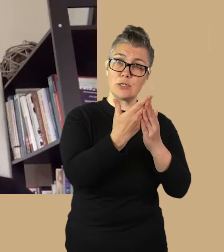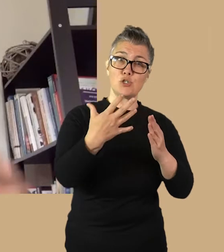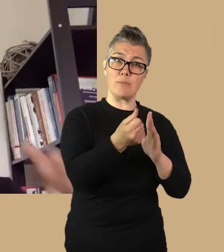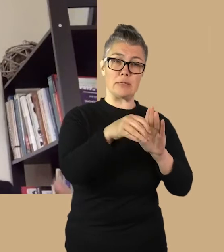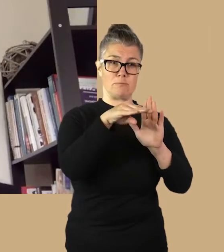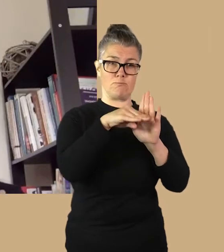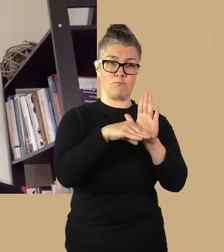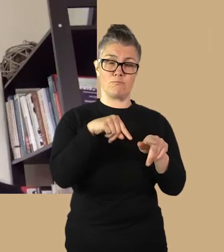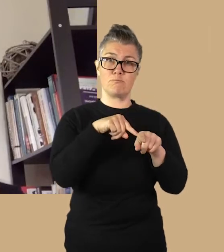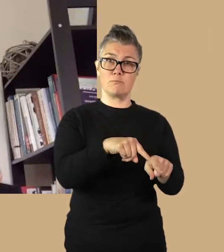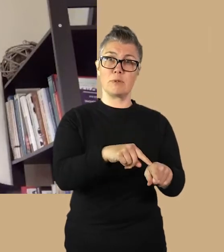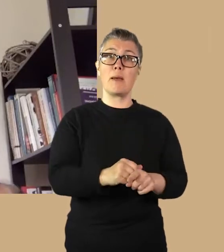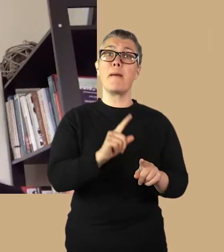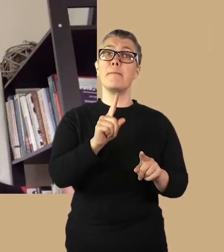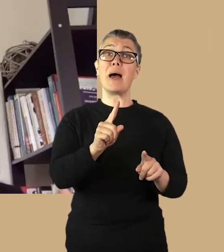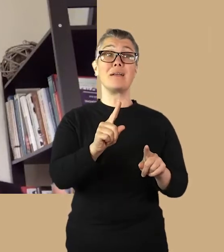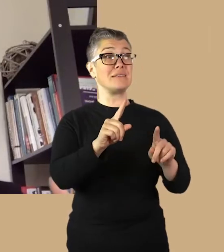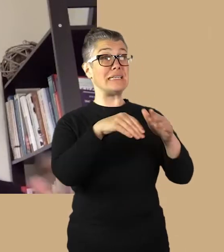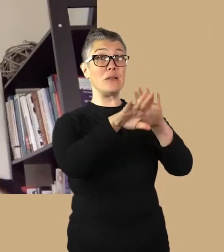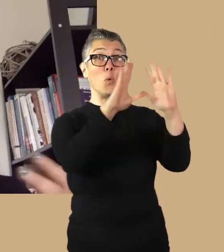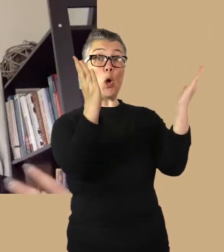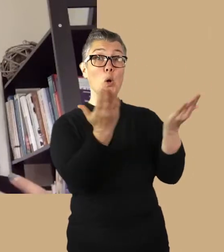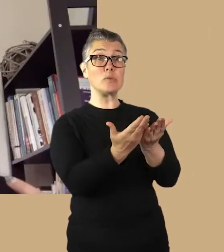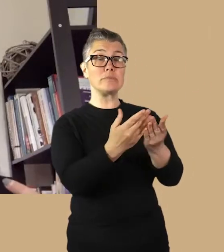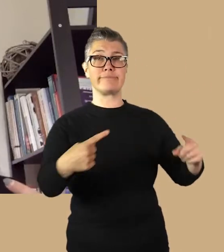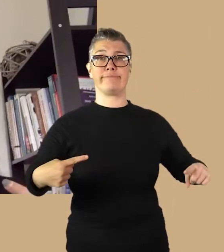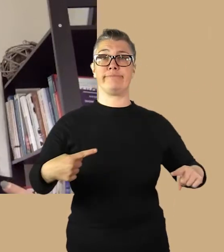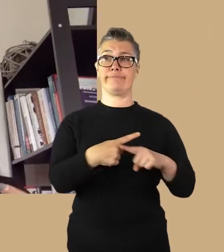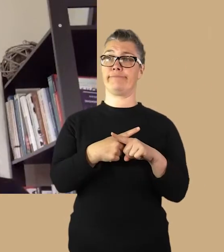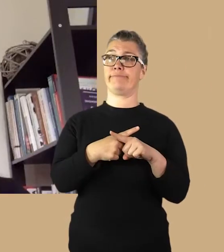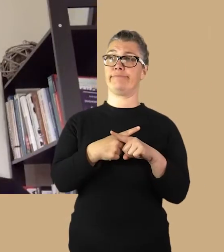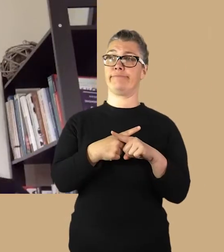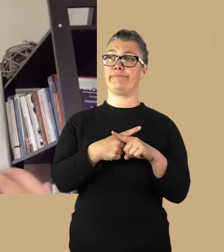clashes when you're out in the world, because they're two different worlds.